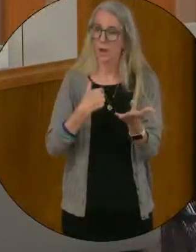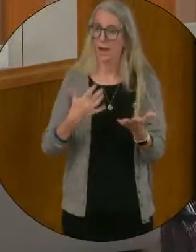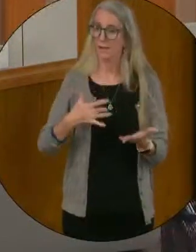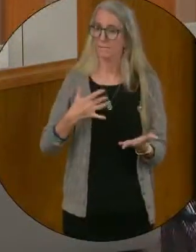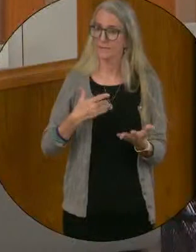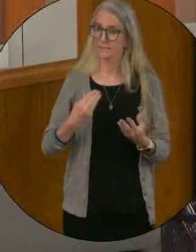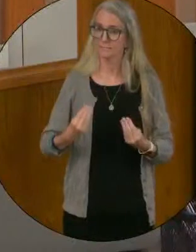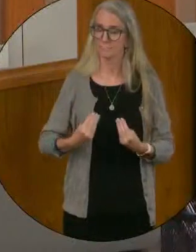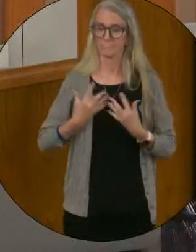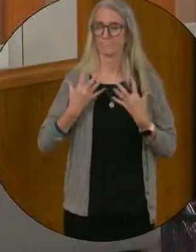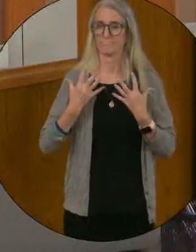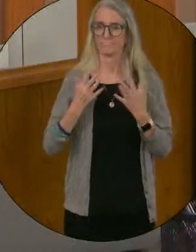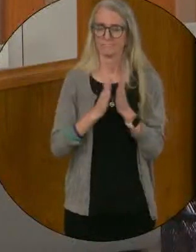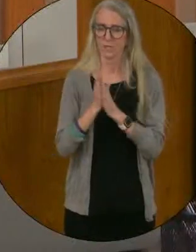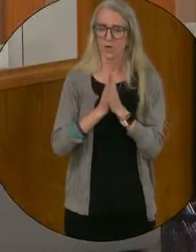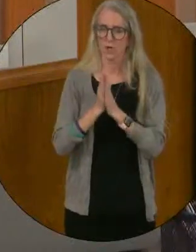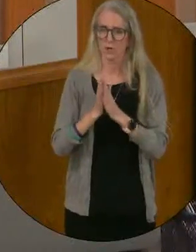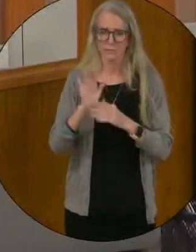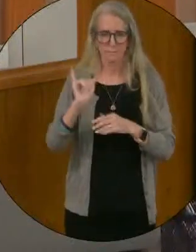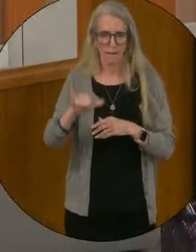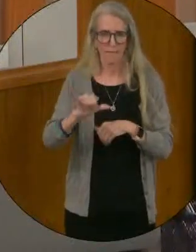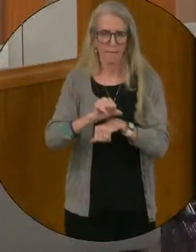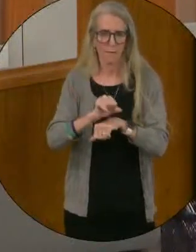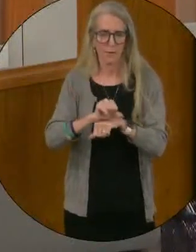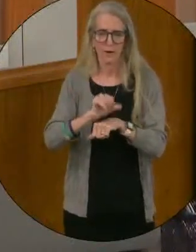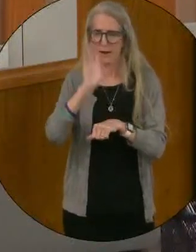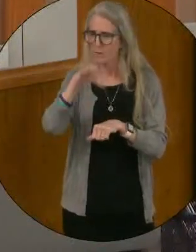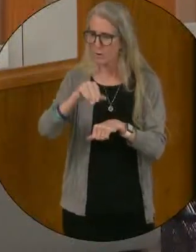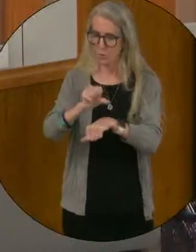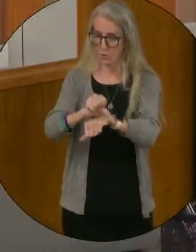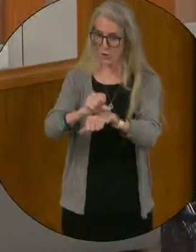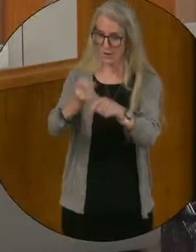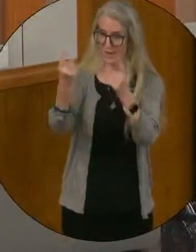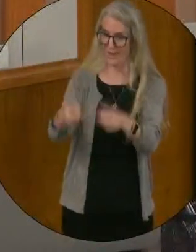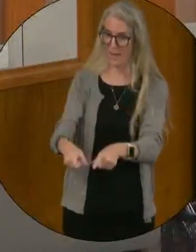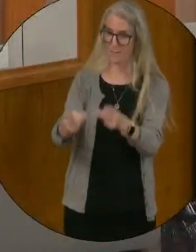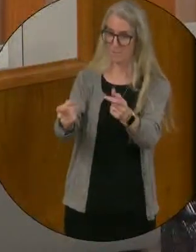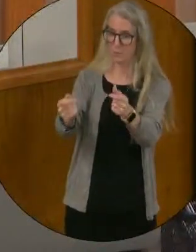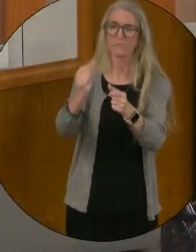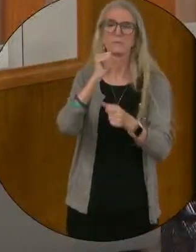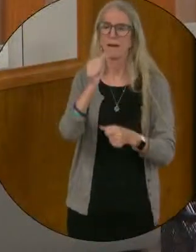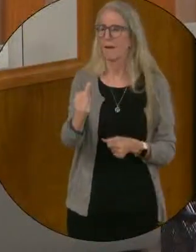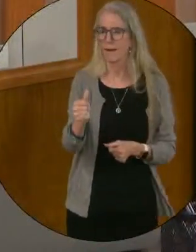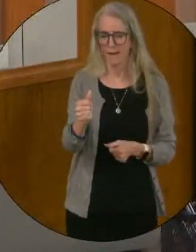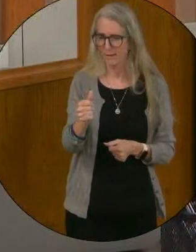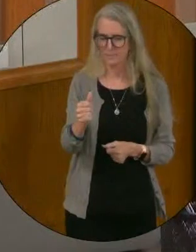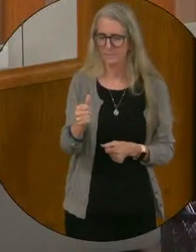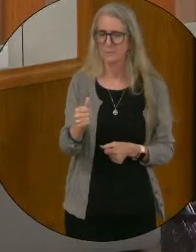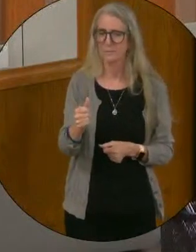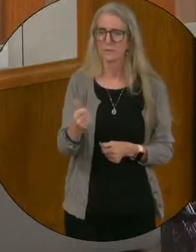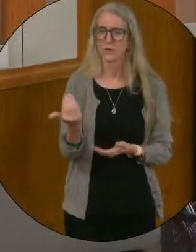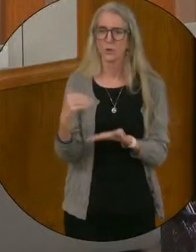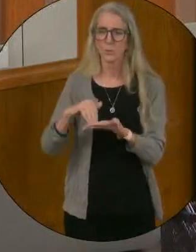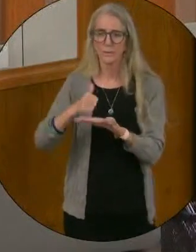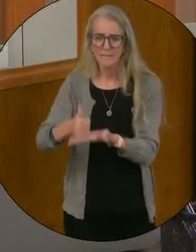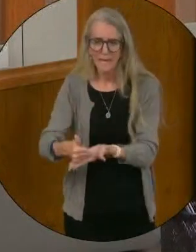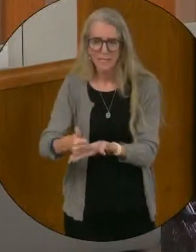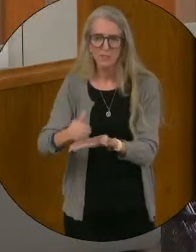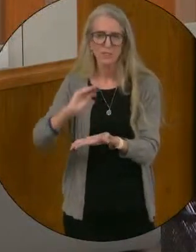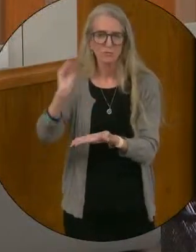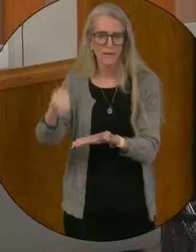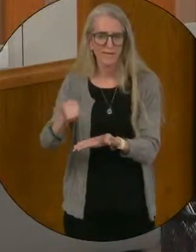encouraged by that work, and I know that work does not happen overnight. The remediation rates as they